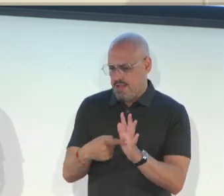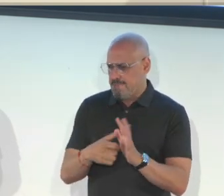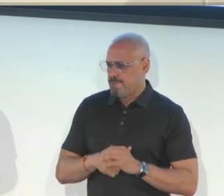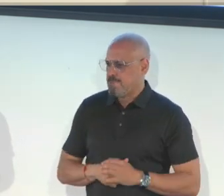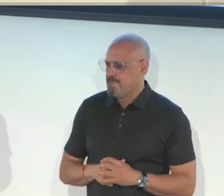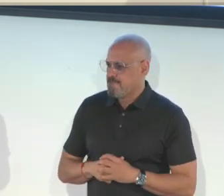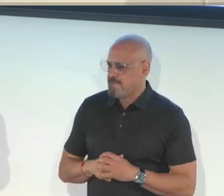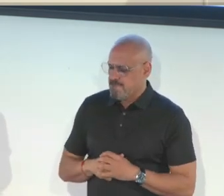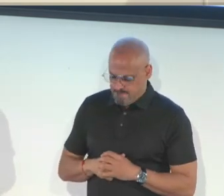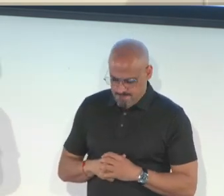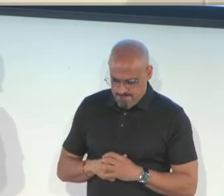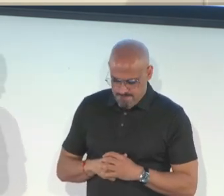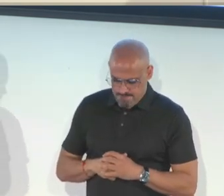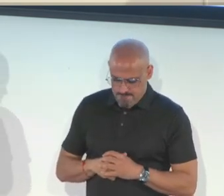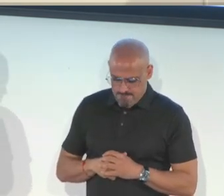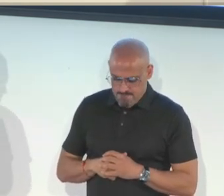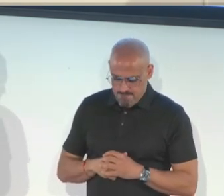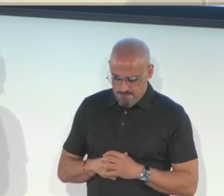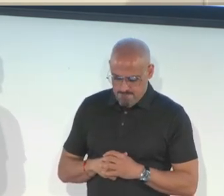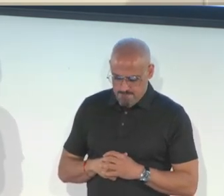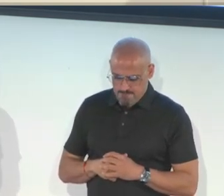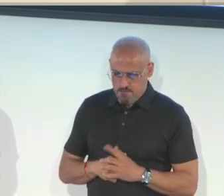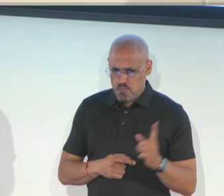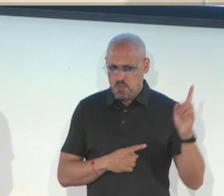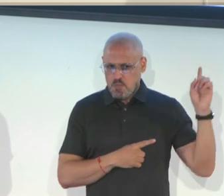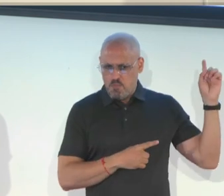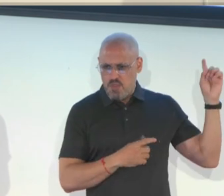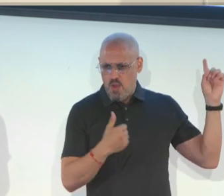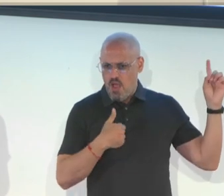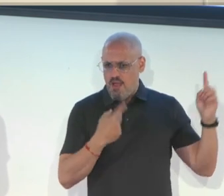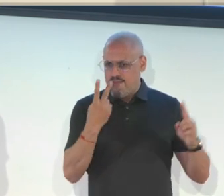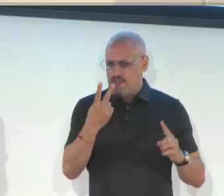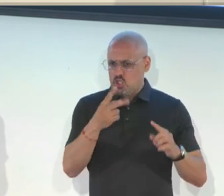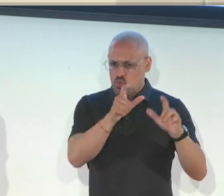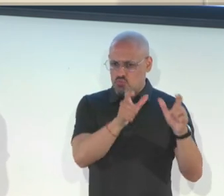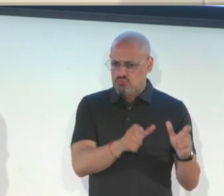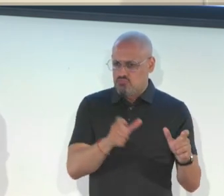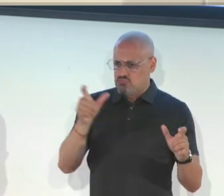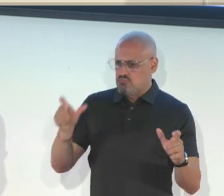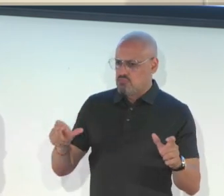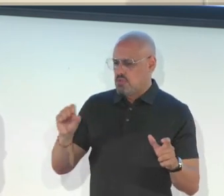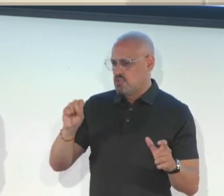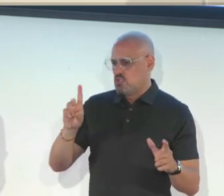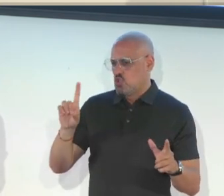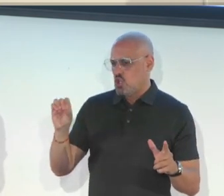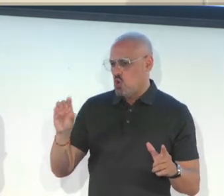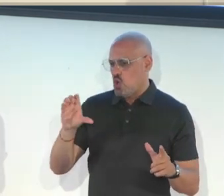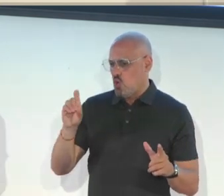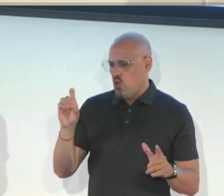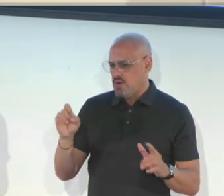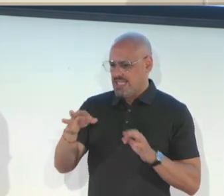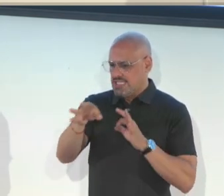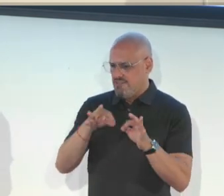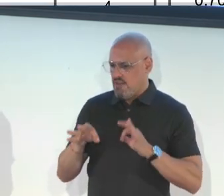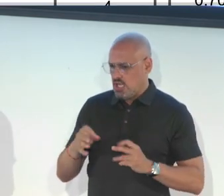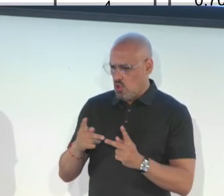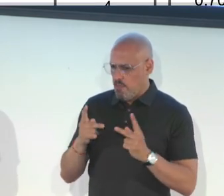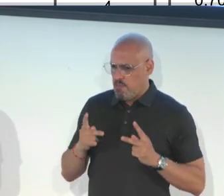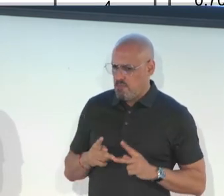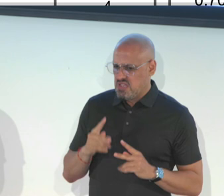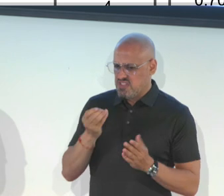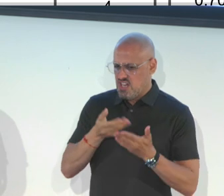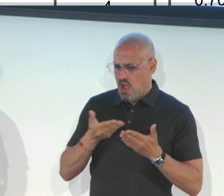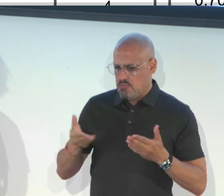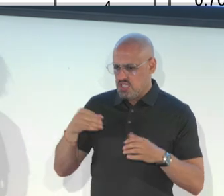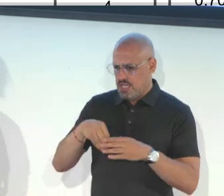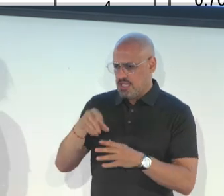So on screen here, I have two lines of pseudocode defining the position of an object